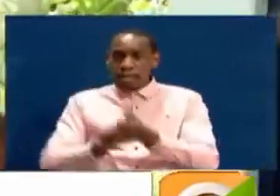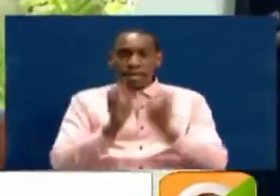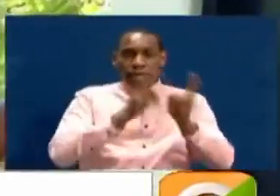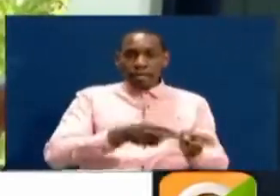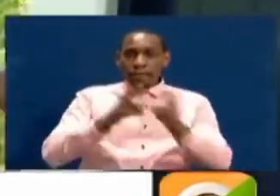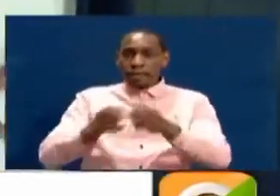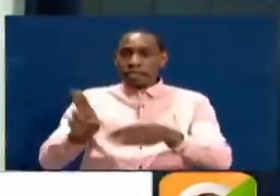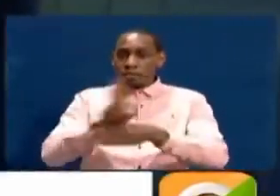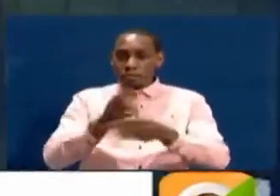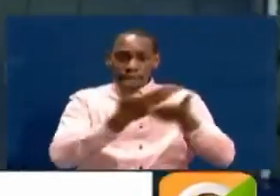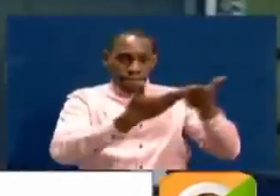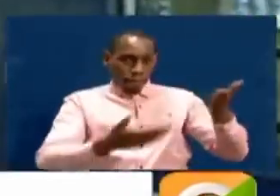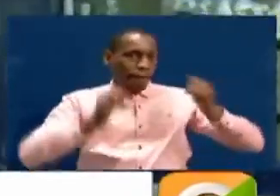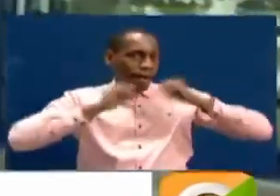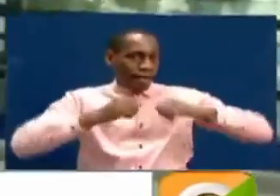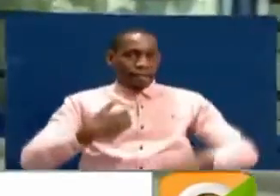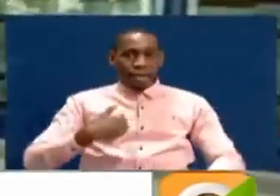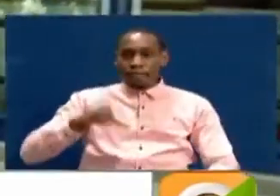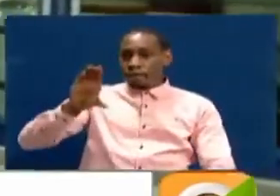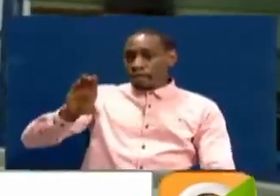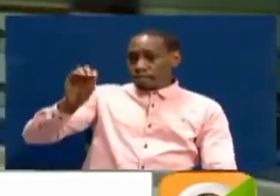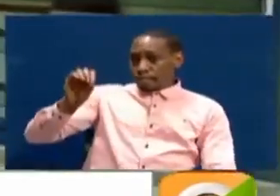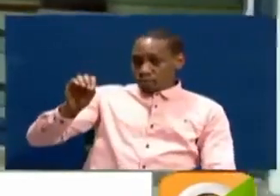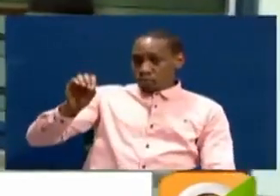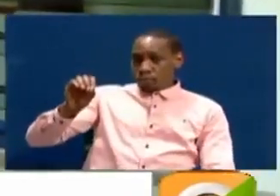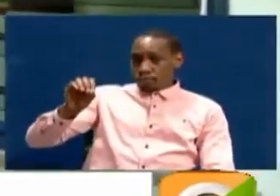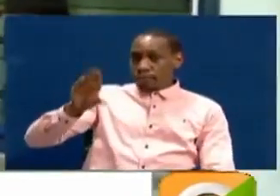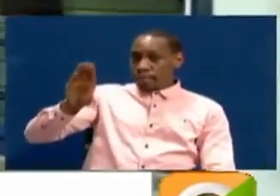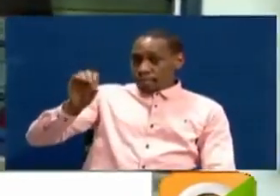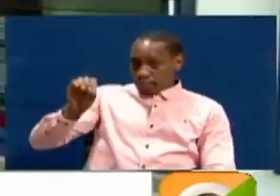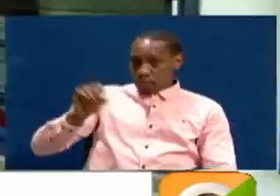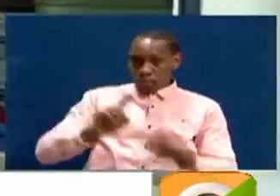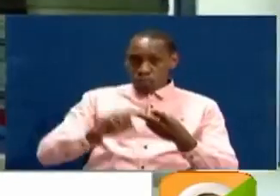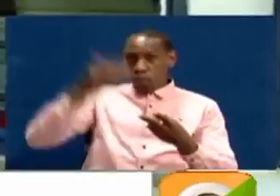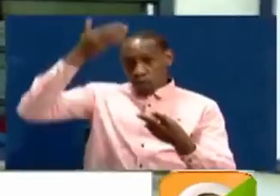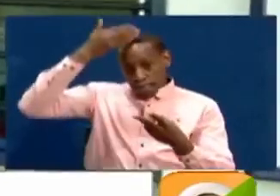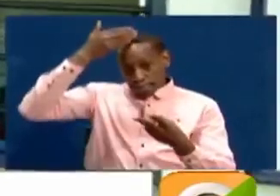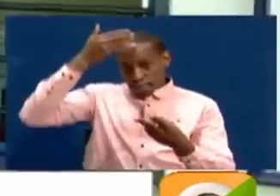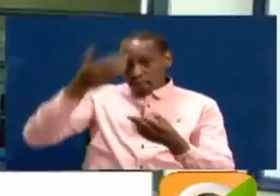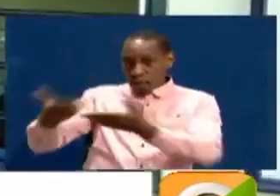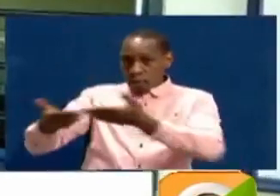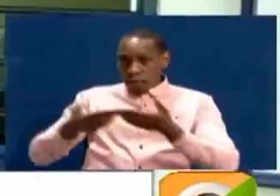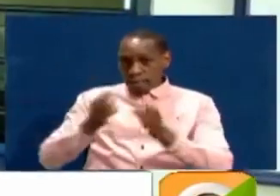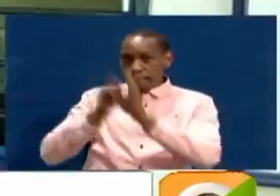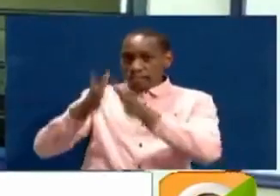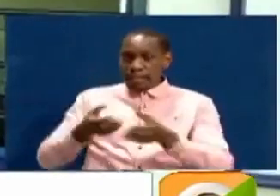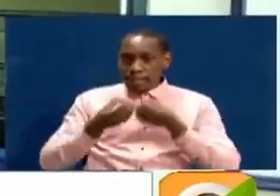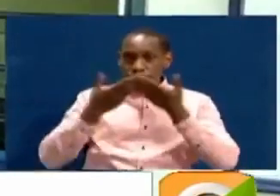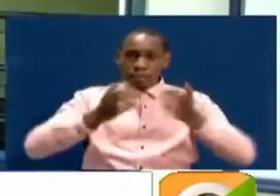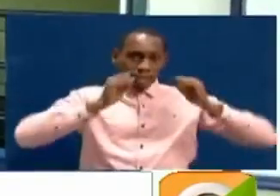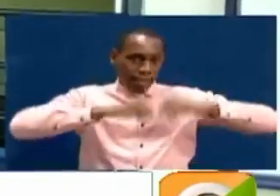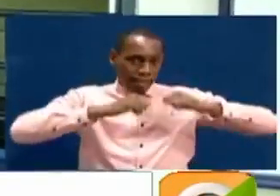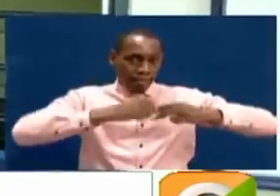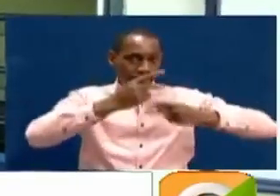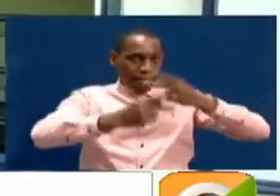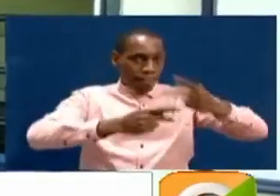use this room for consenting. Mm-hmm. So we have a clinician, either a clinical officer or a nurse, who takes the participant through the informed